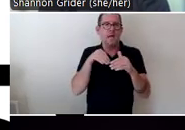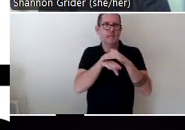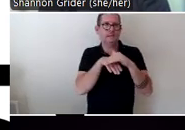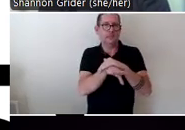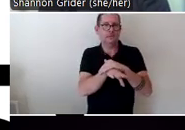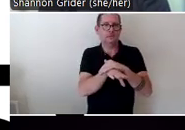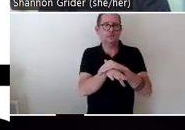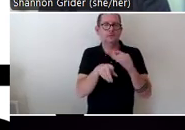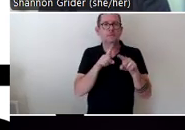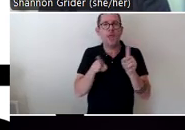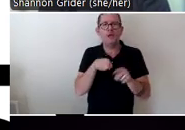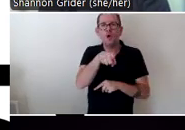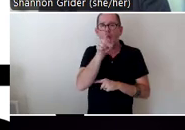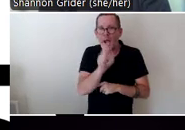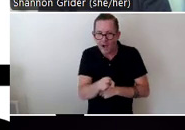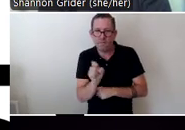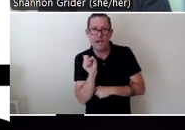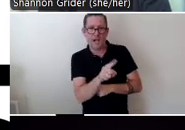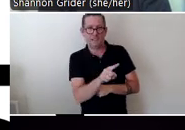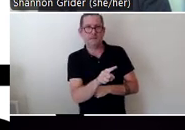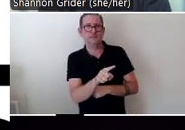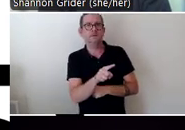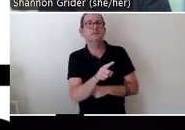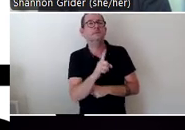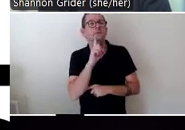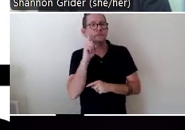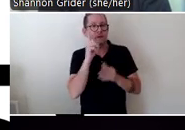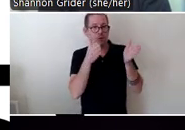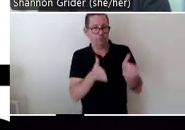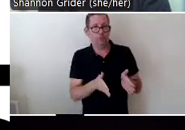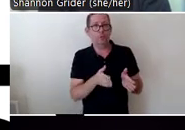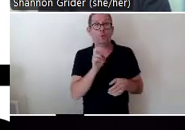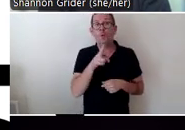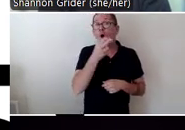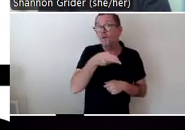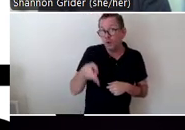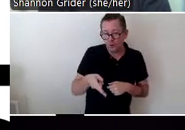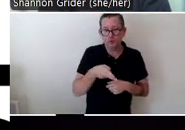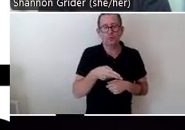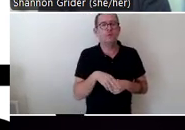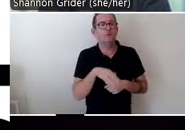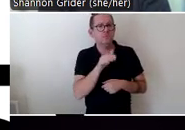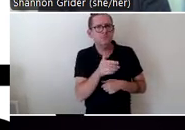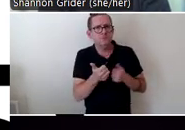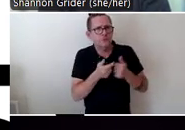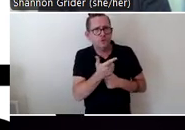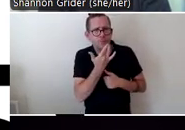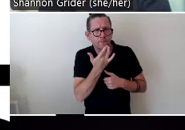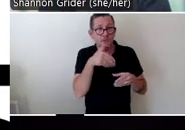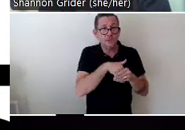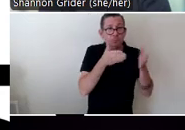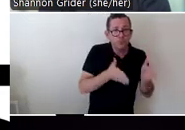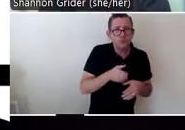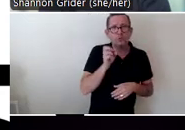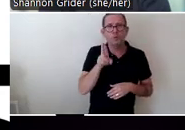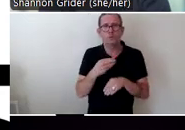you, you would have a video interpreter. And it was easier, at the time to utilize that. But it's